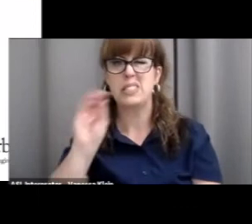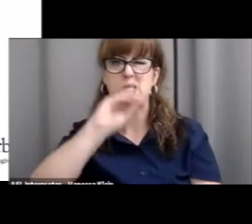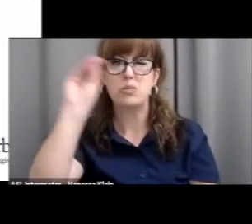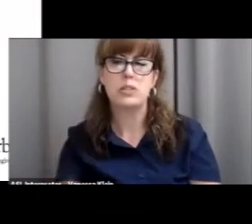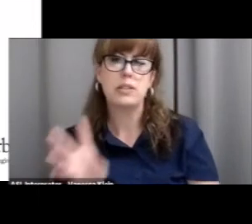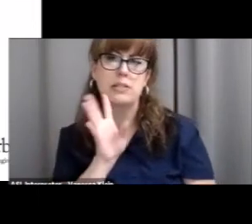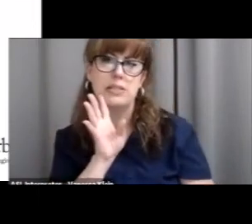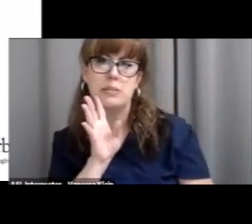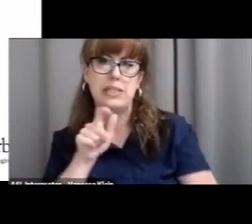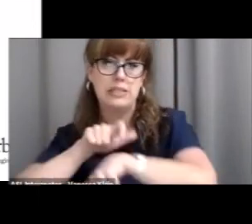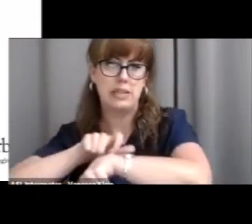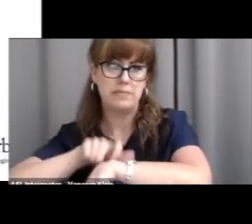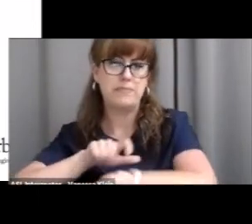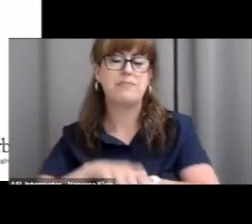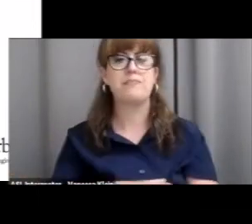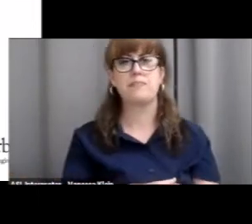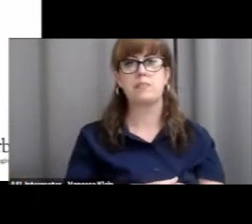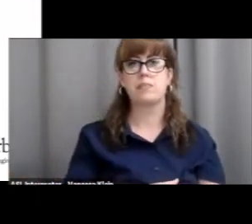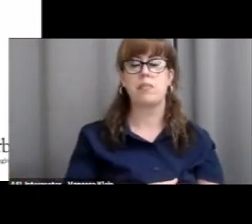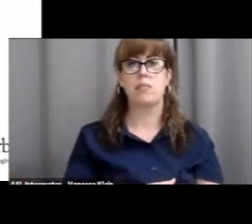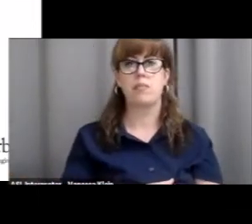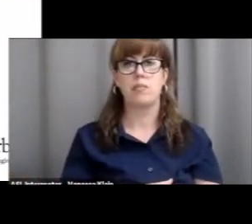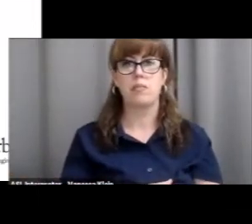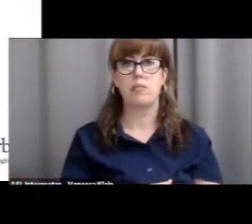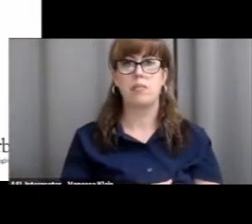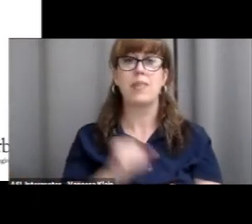about 56% of speaking time.